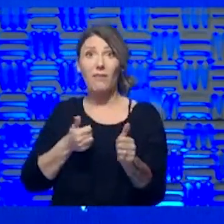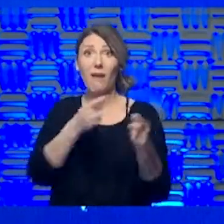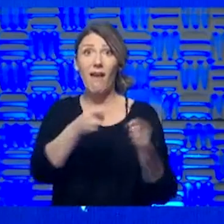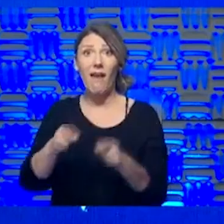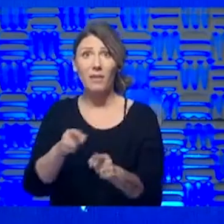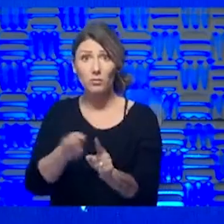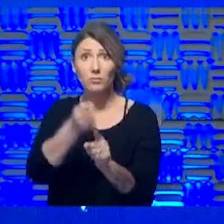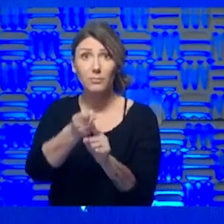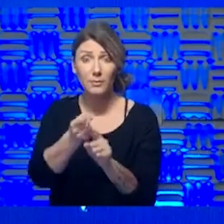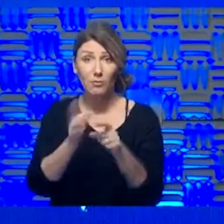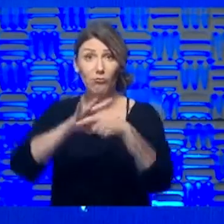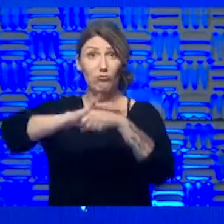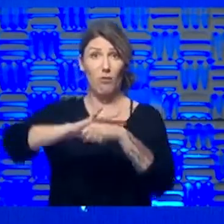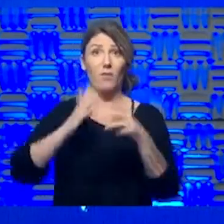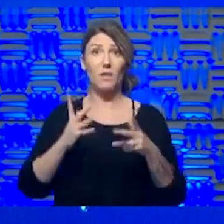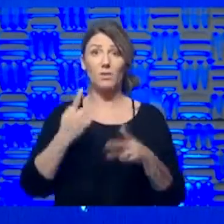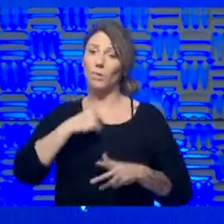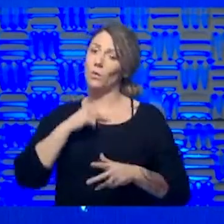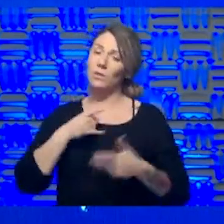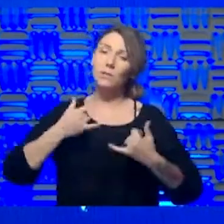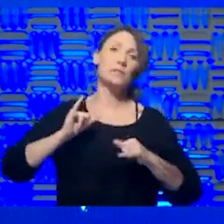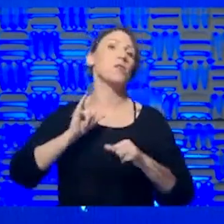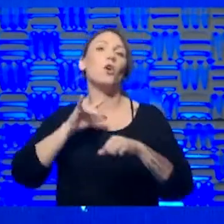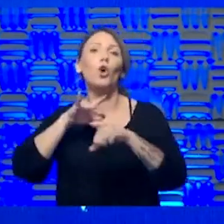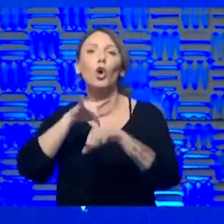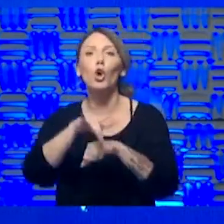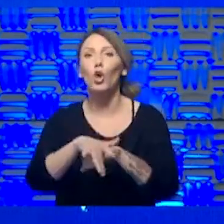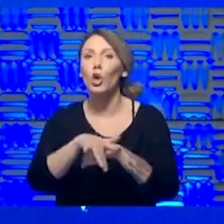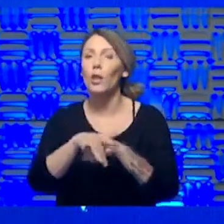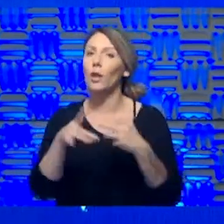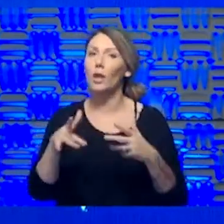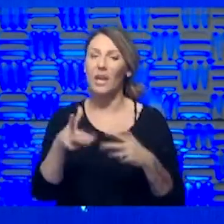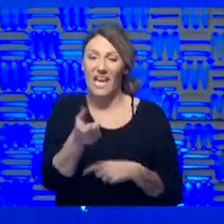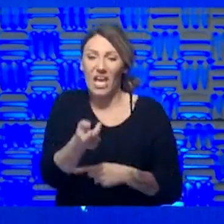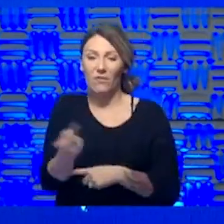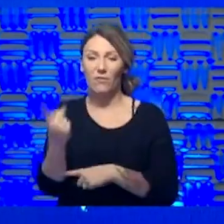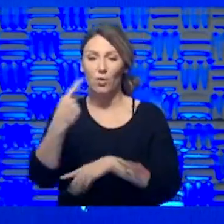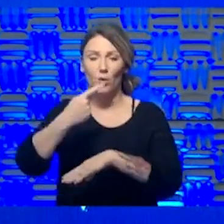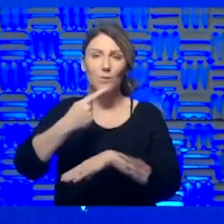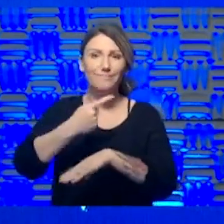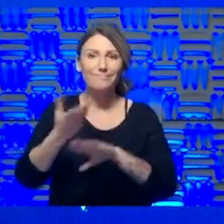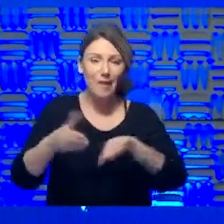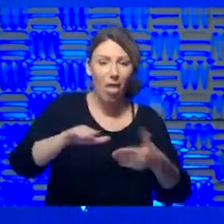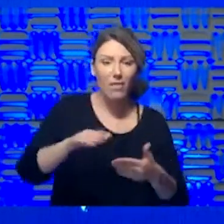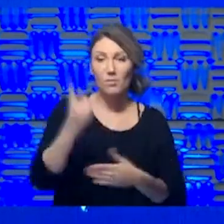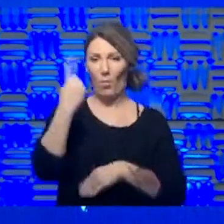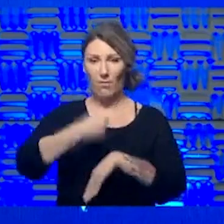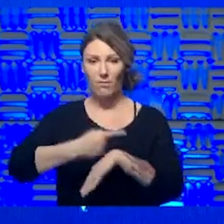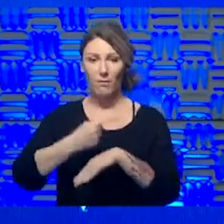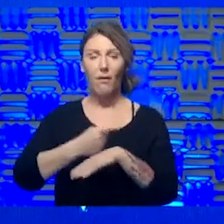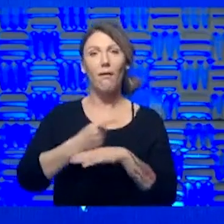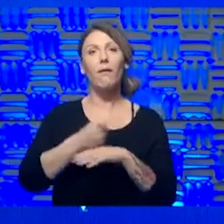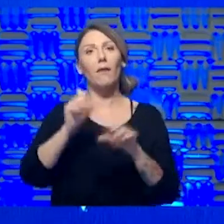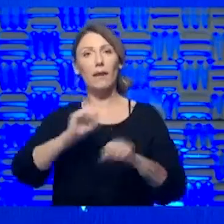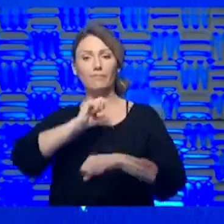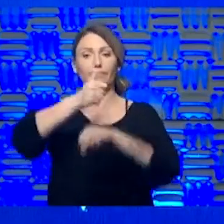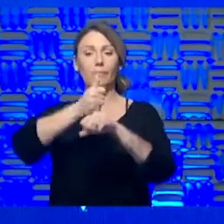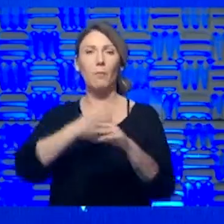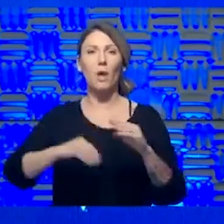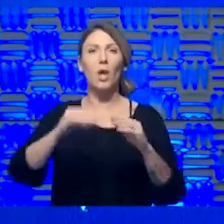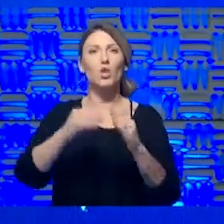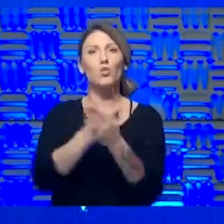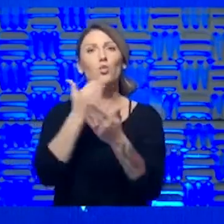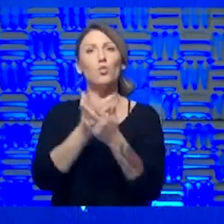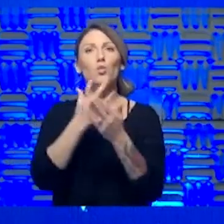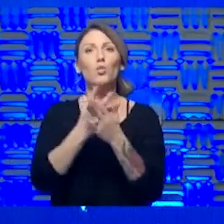We're still really early. And so a few deaths one day can markedly give you a new data point as they try to build that curve. And